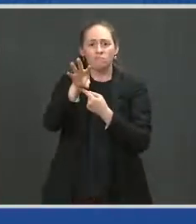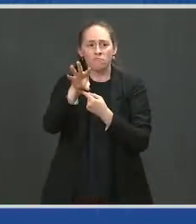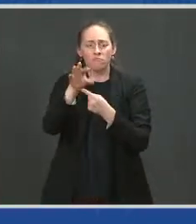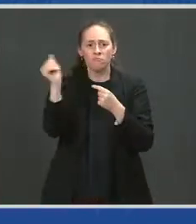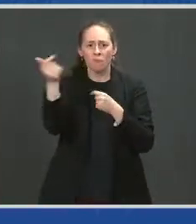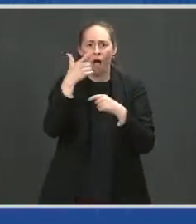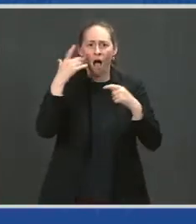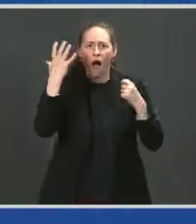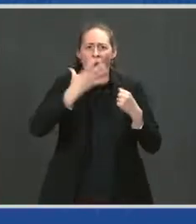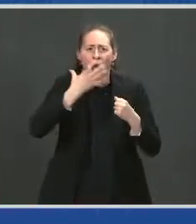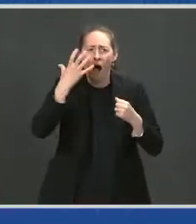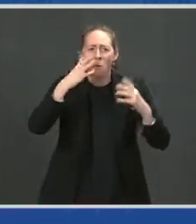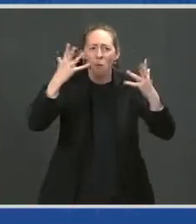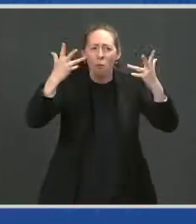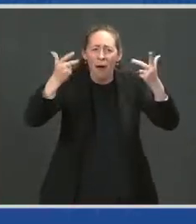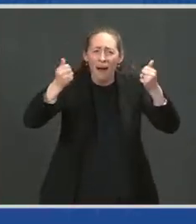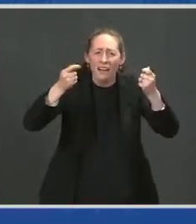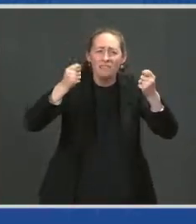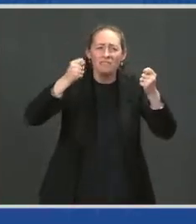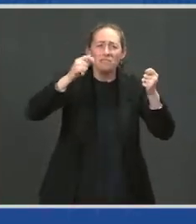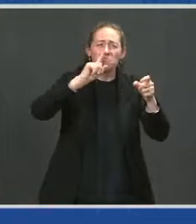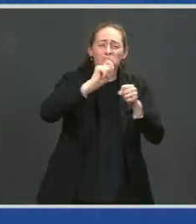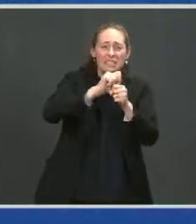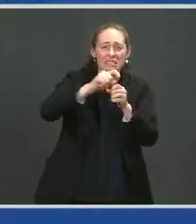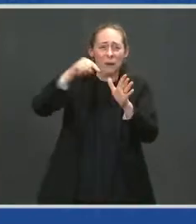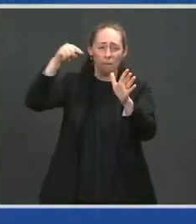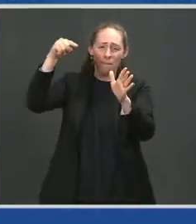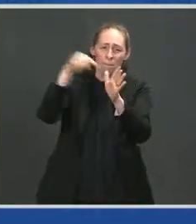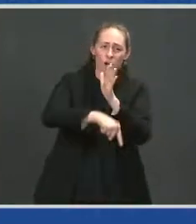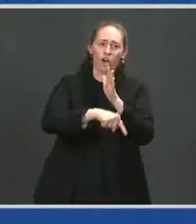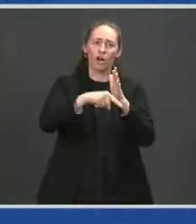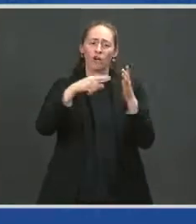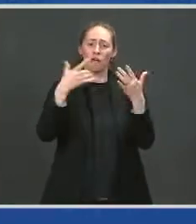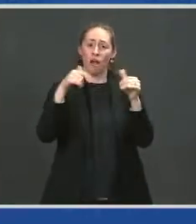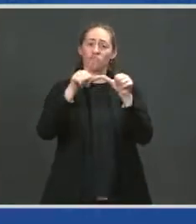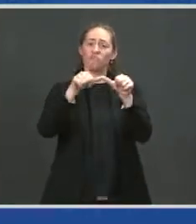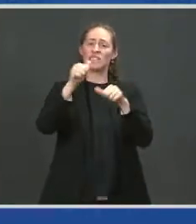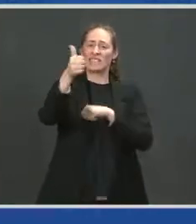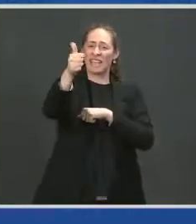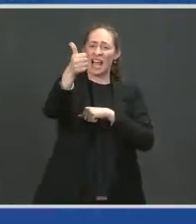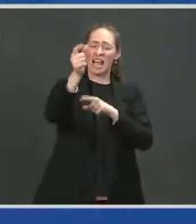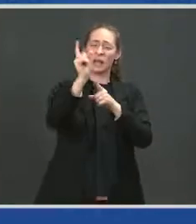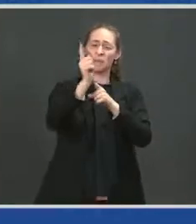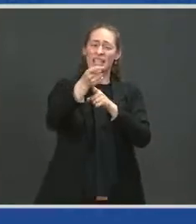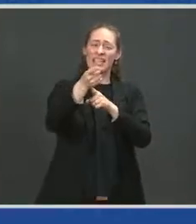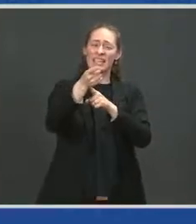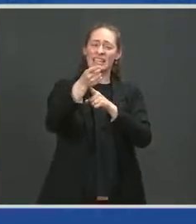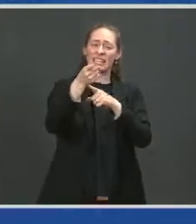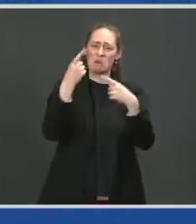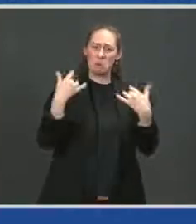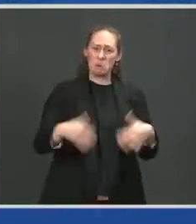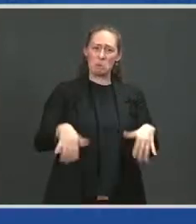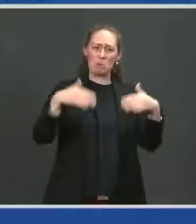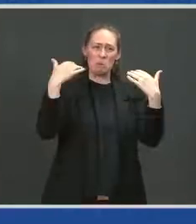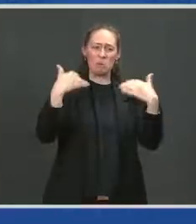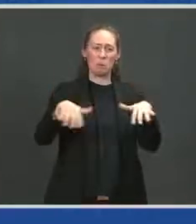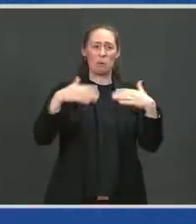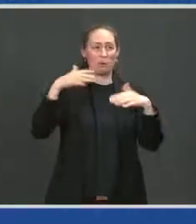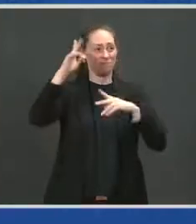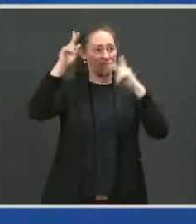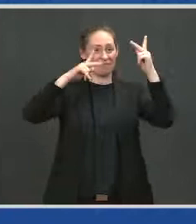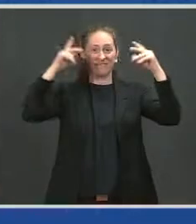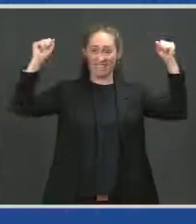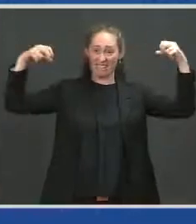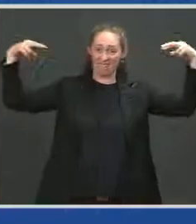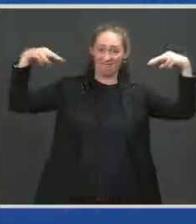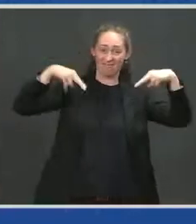witnesses, a murder that lasts almost 10 minutes in broad daylight for ultimately the whole